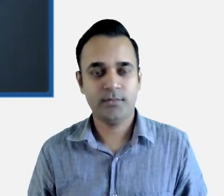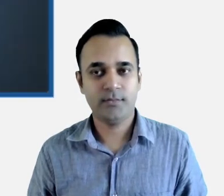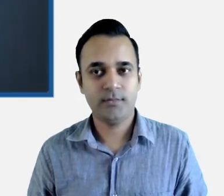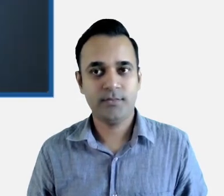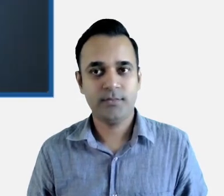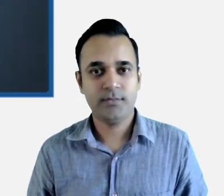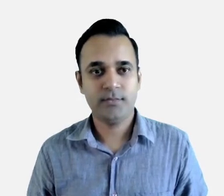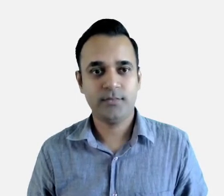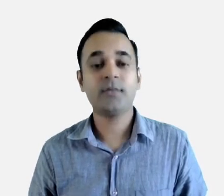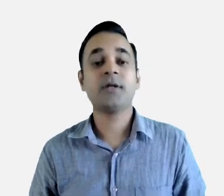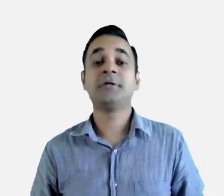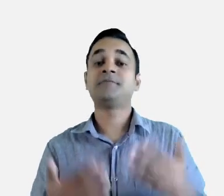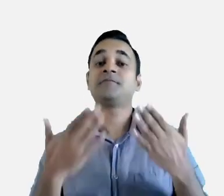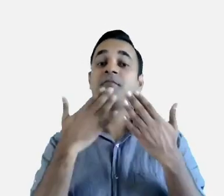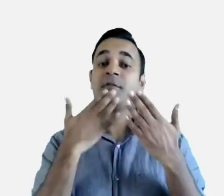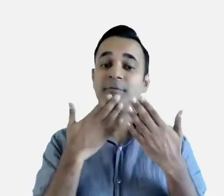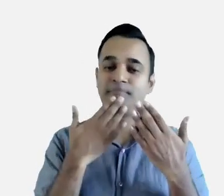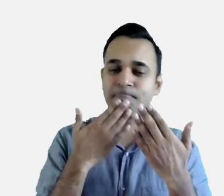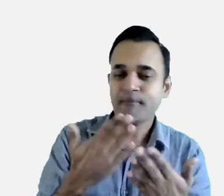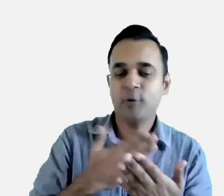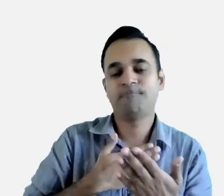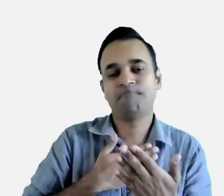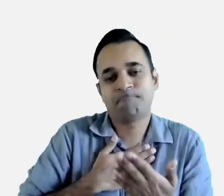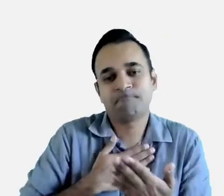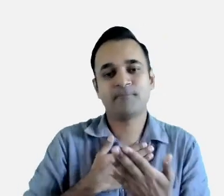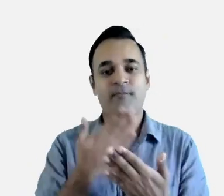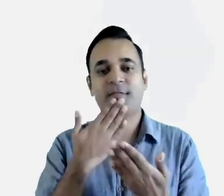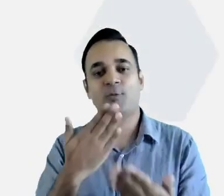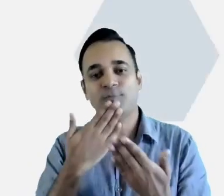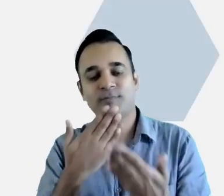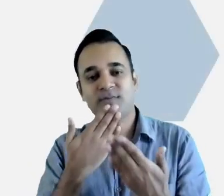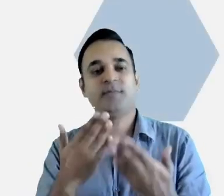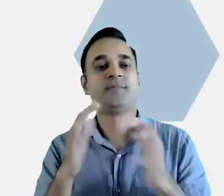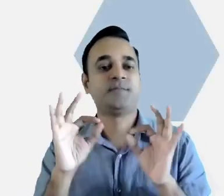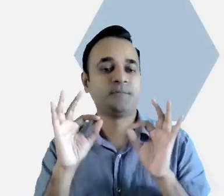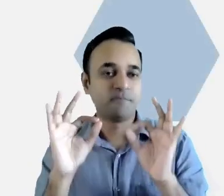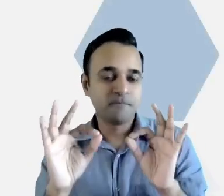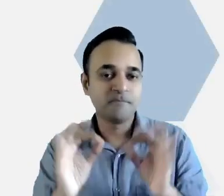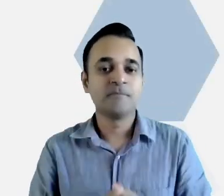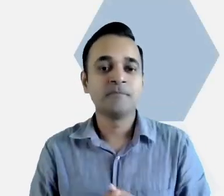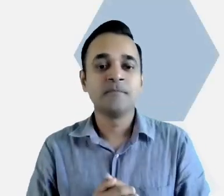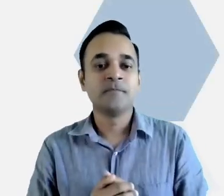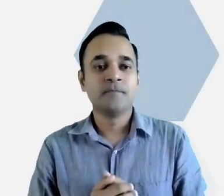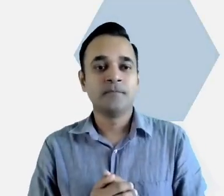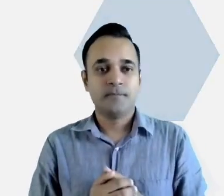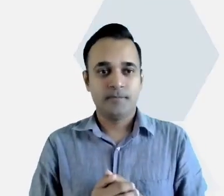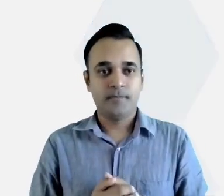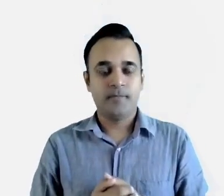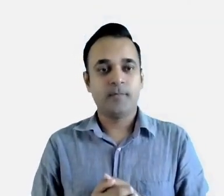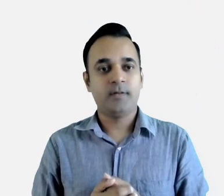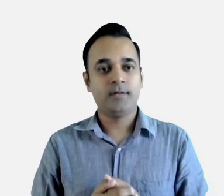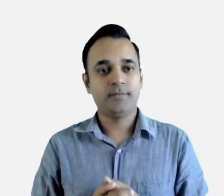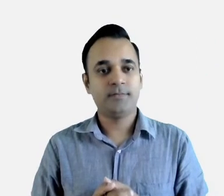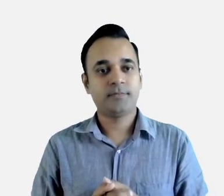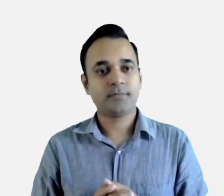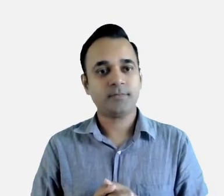sincere appreciation to you, Mr. Rossi, Ms. Varga, Dr. Tufton, and Mr.